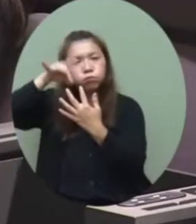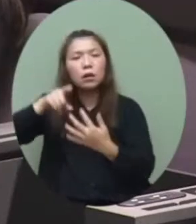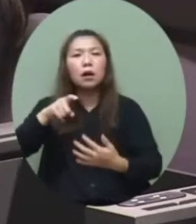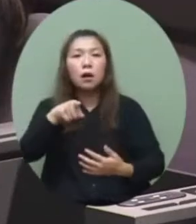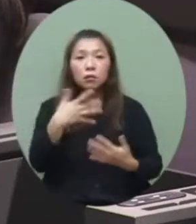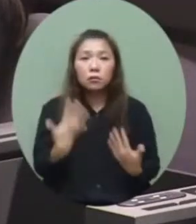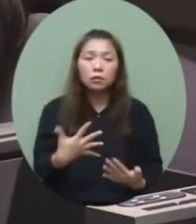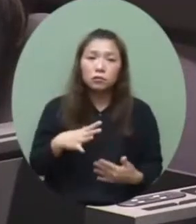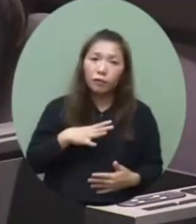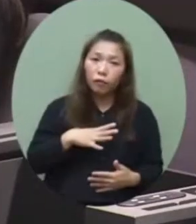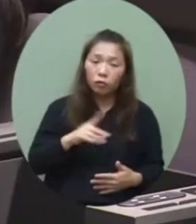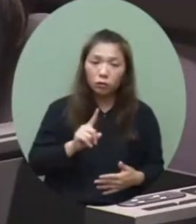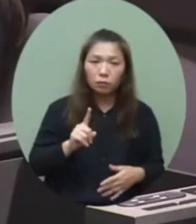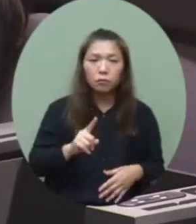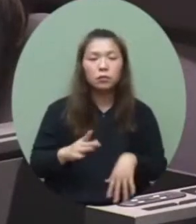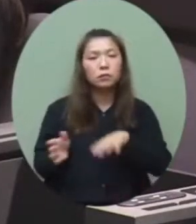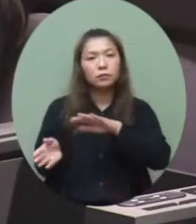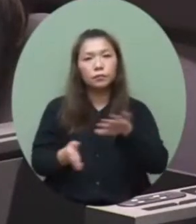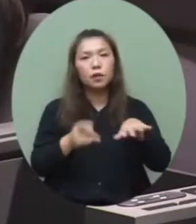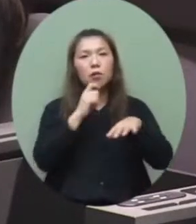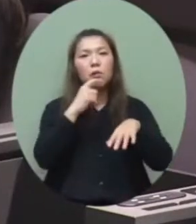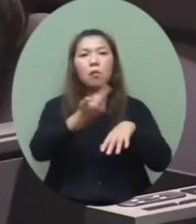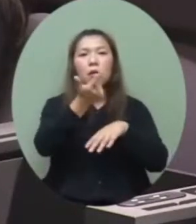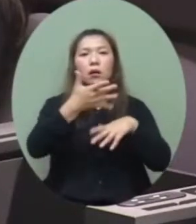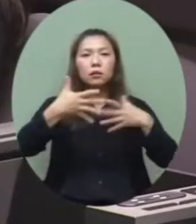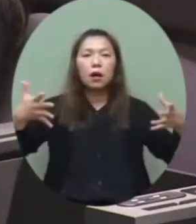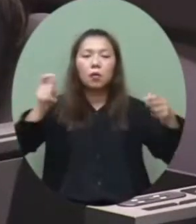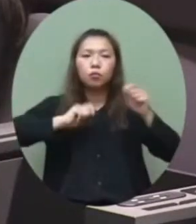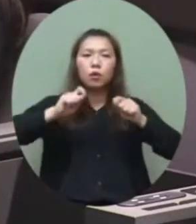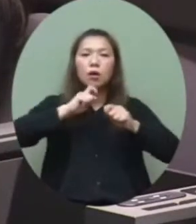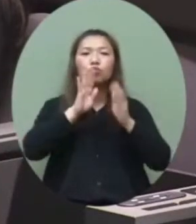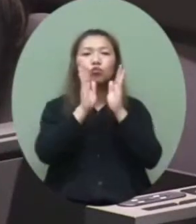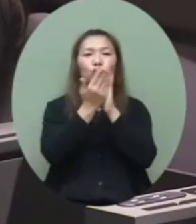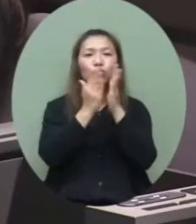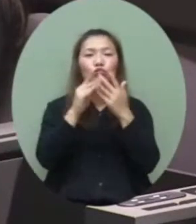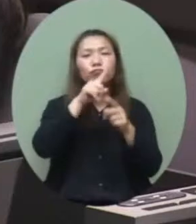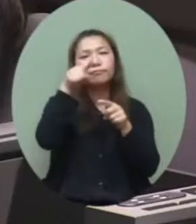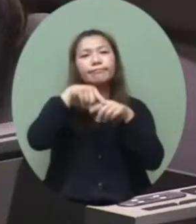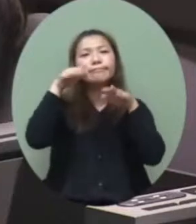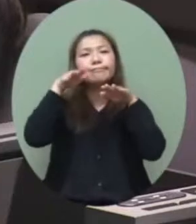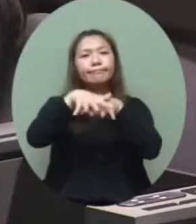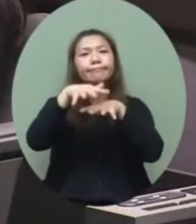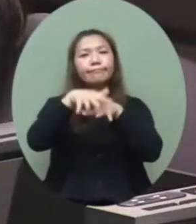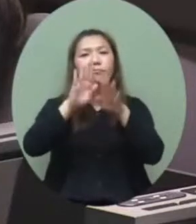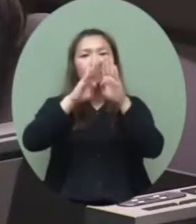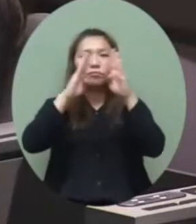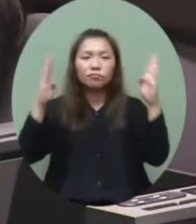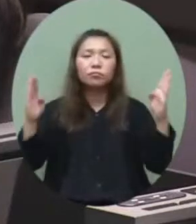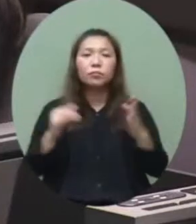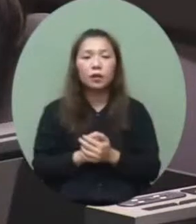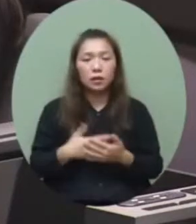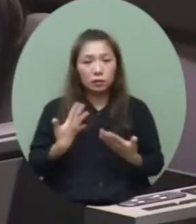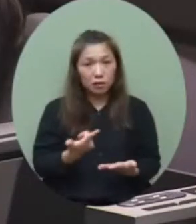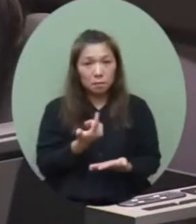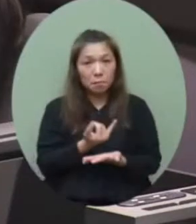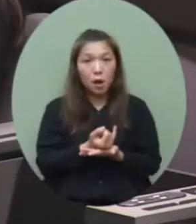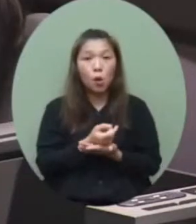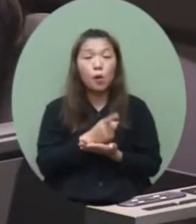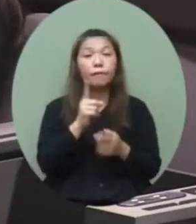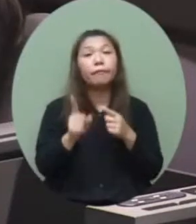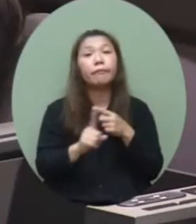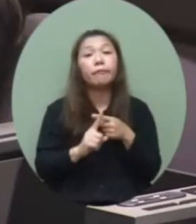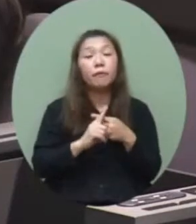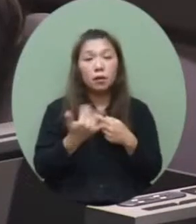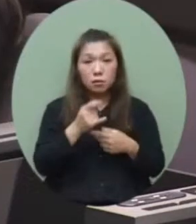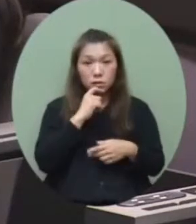know about the enforcement situation? Second question, recently we have a number of events and we expect large